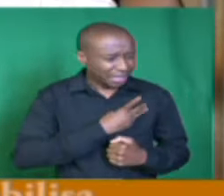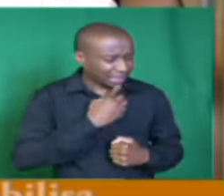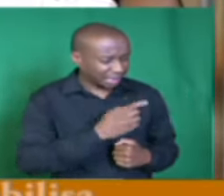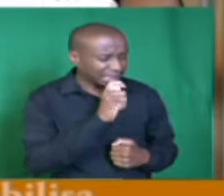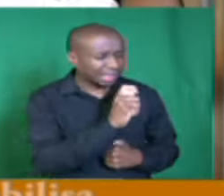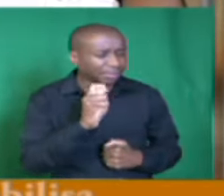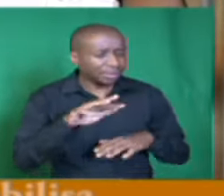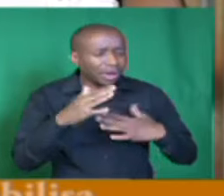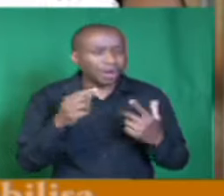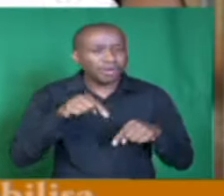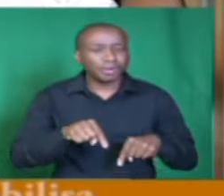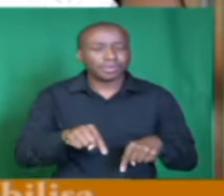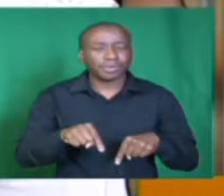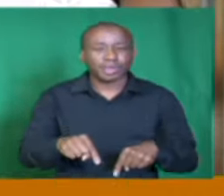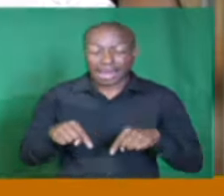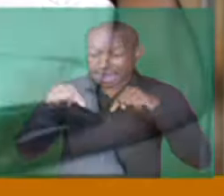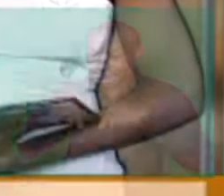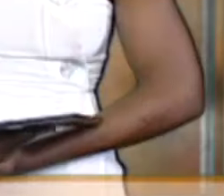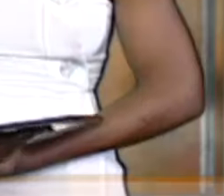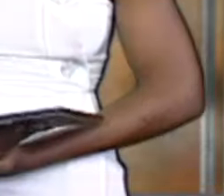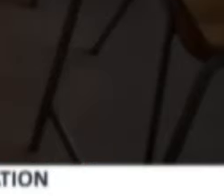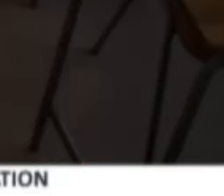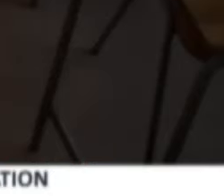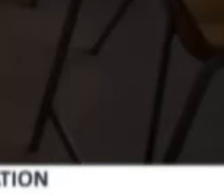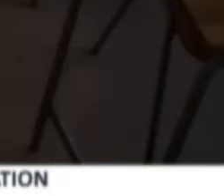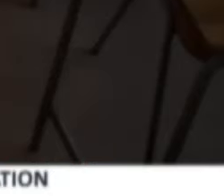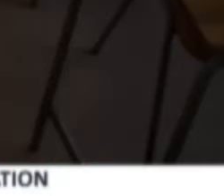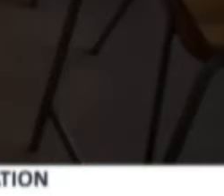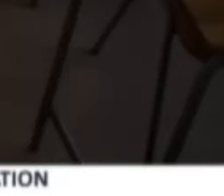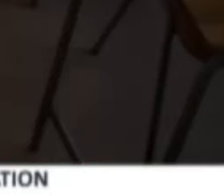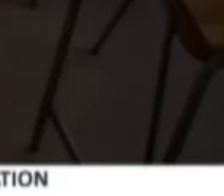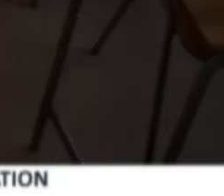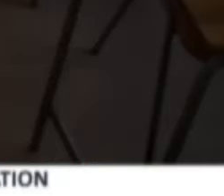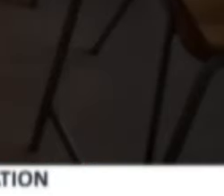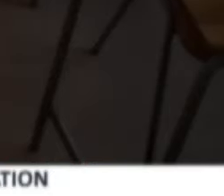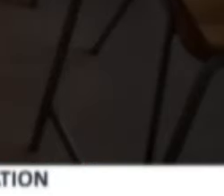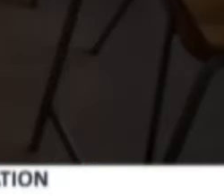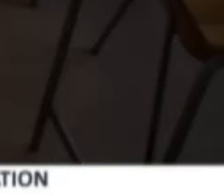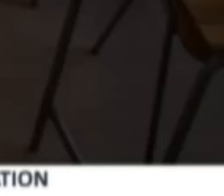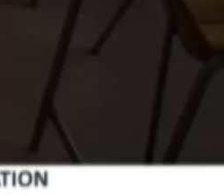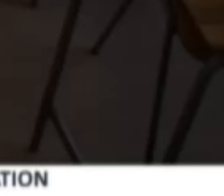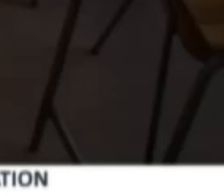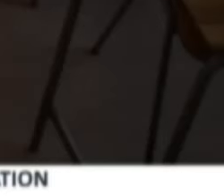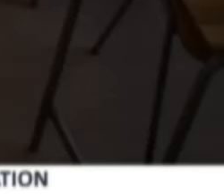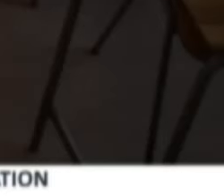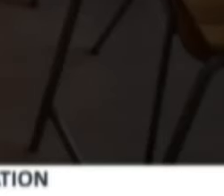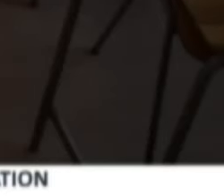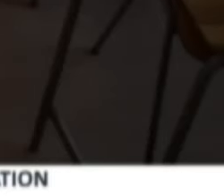today's timetable. Well, today's timetable is as follows. We have